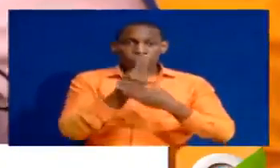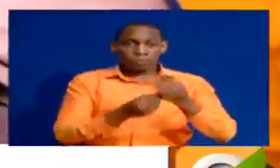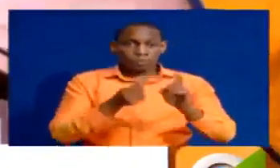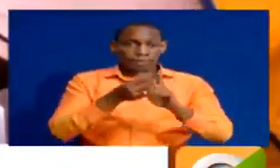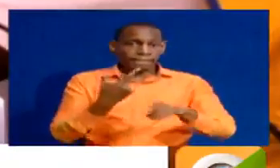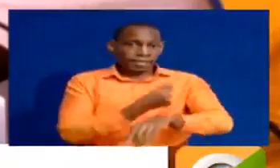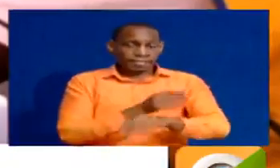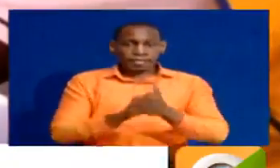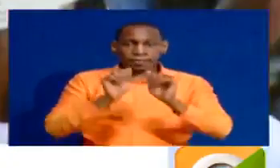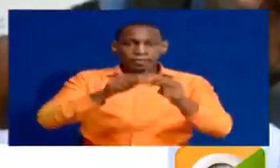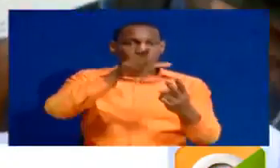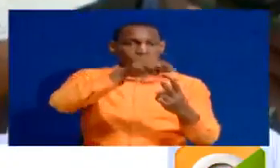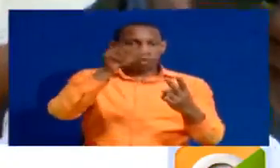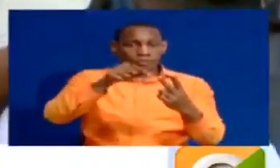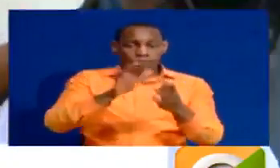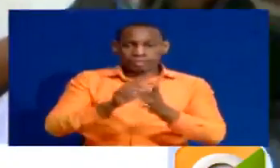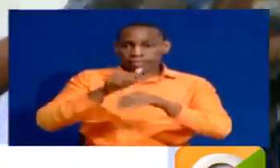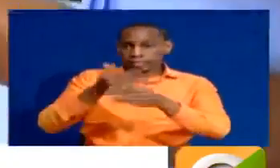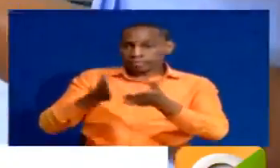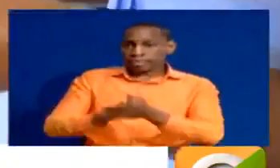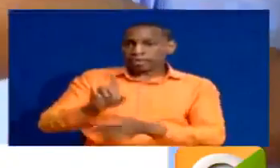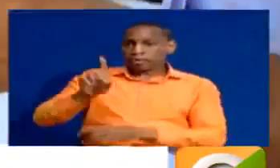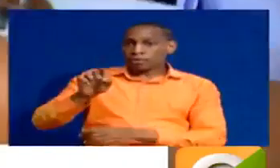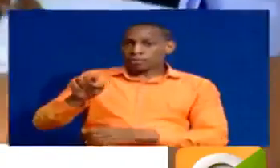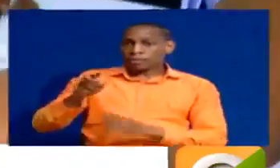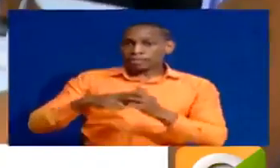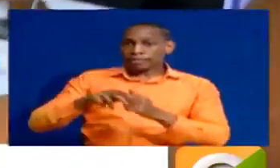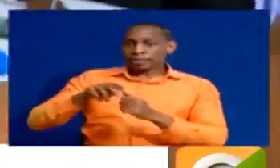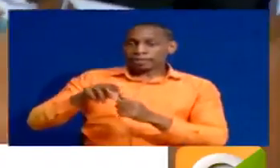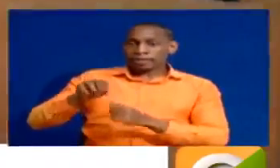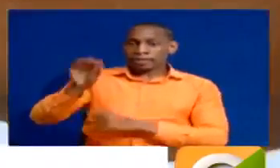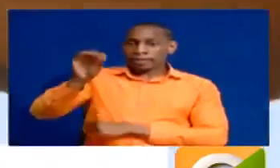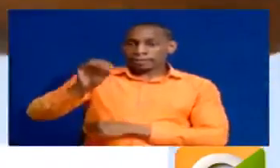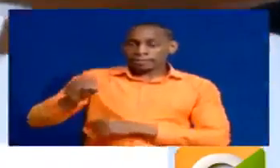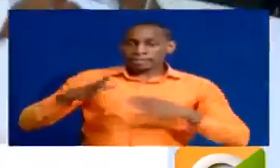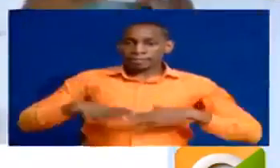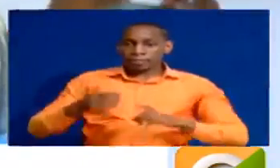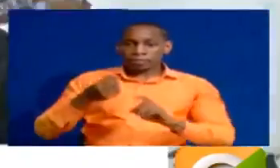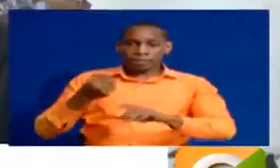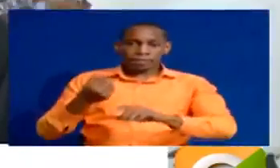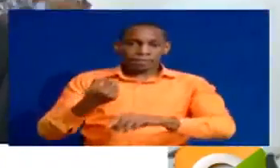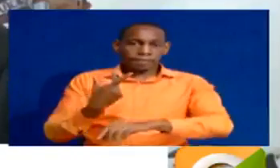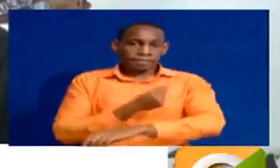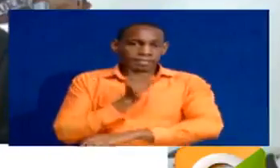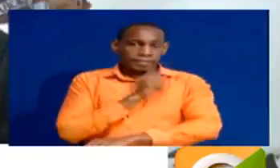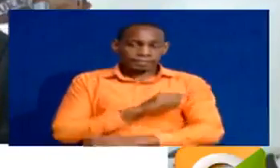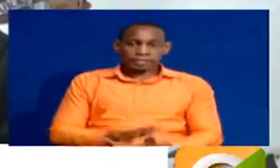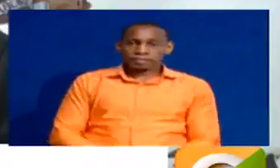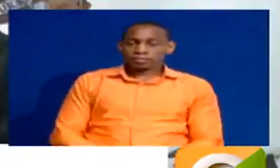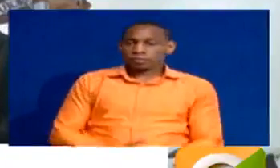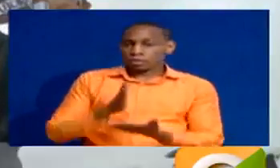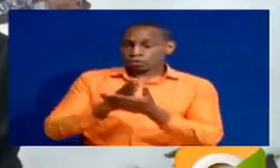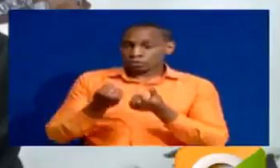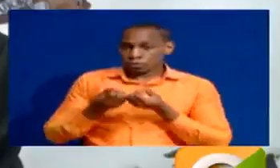match approach will be a viable option. So far, 1.74% of the population has been fully vaccinated. Yes, data